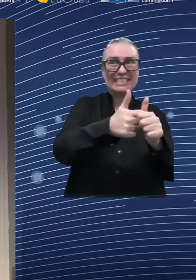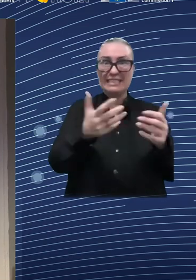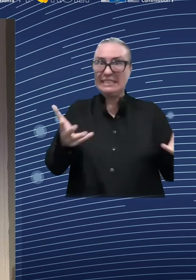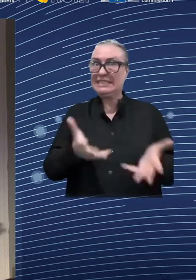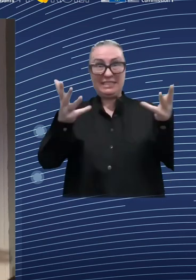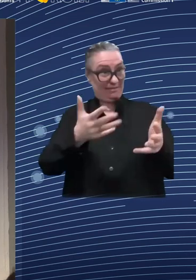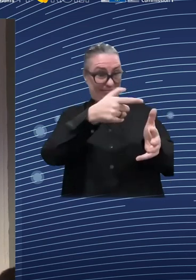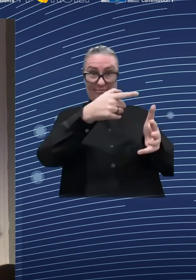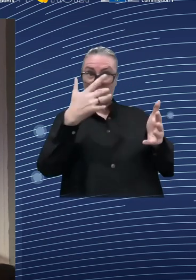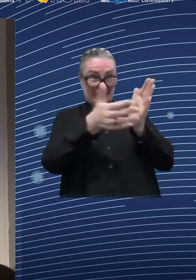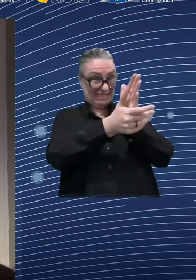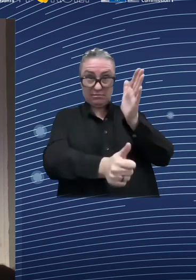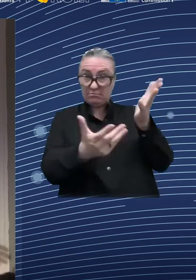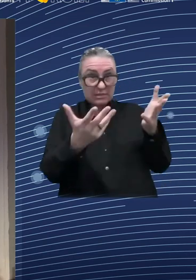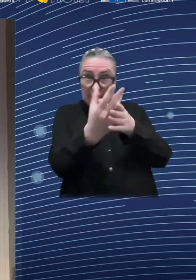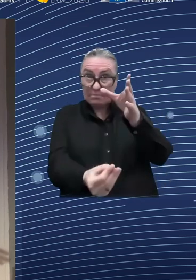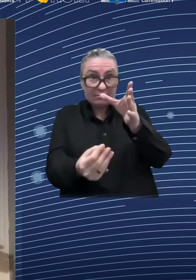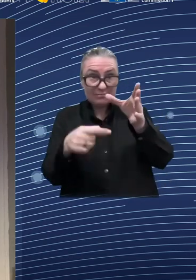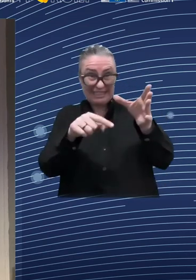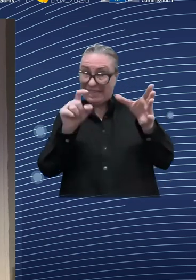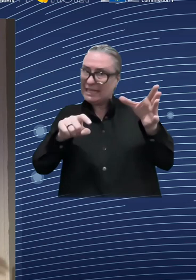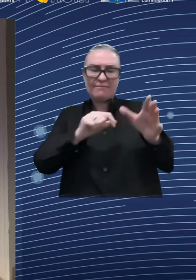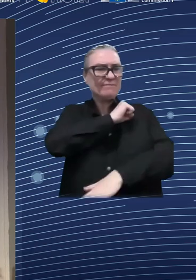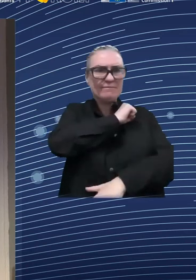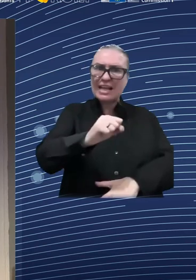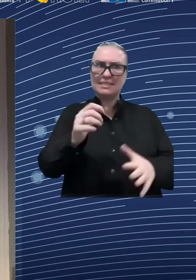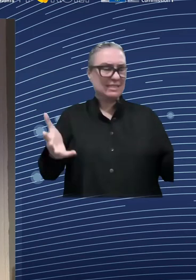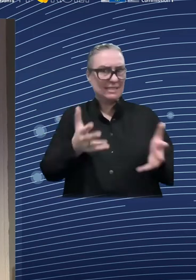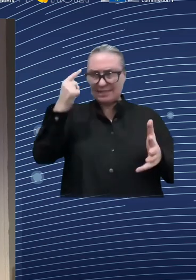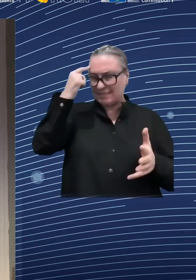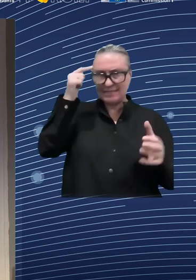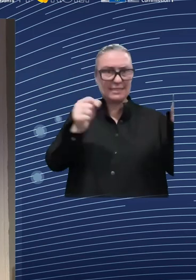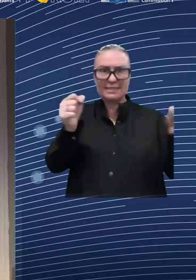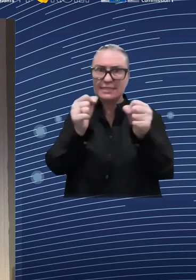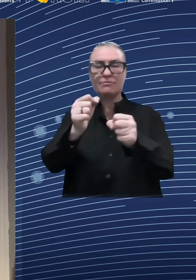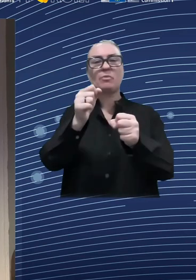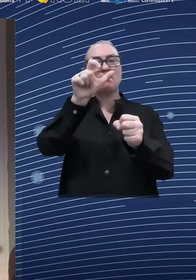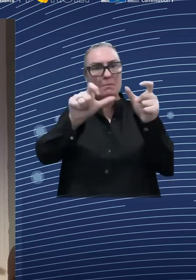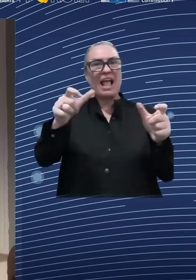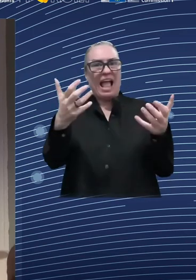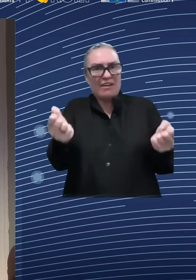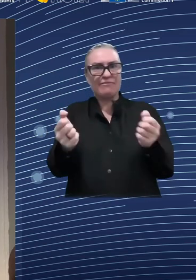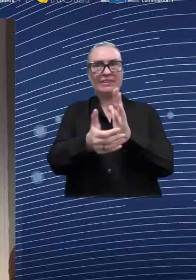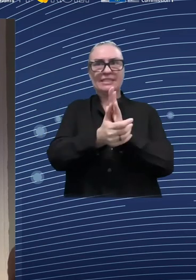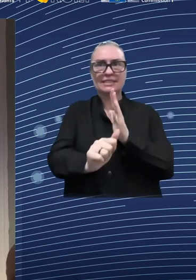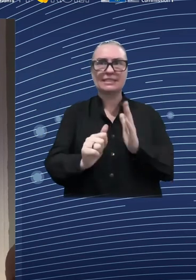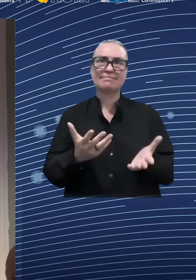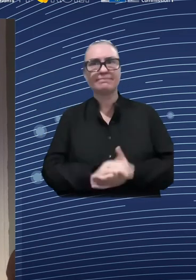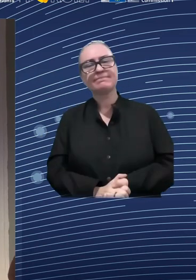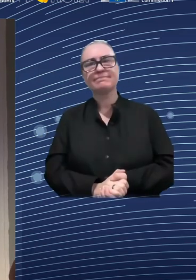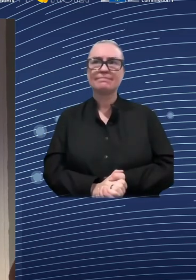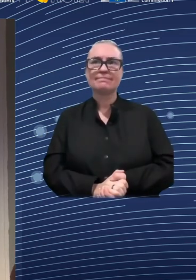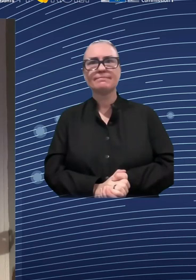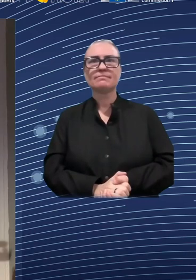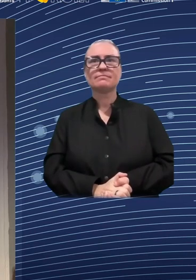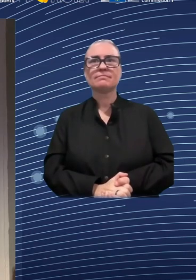of inflation of skills, because they've been hiring two trained people for jobs that don't require that much training, and so